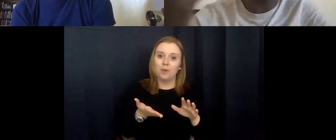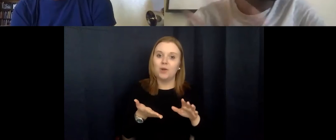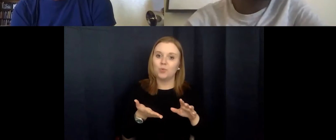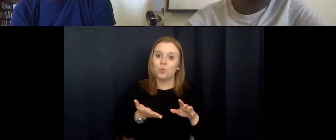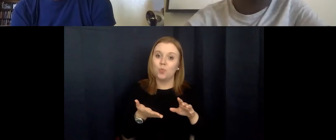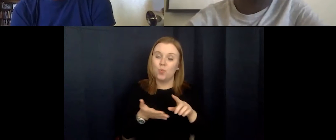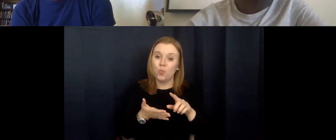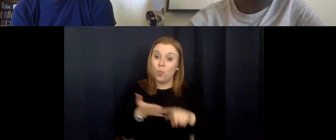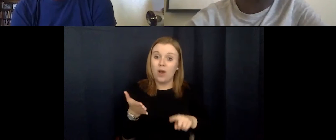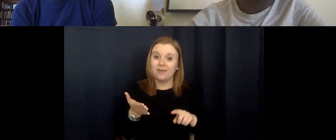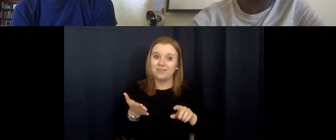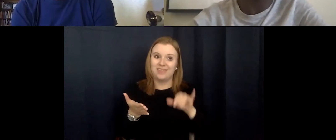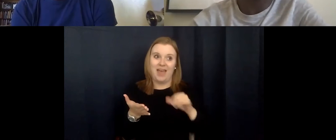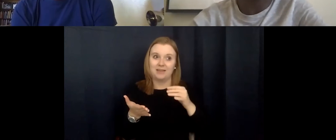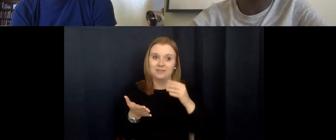experience